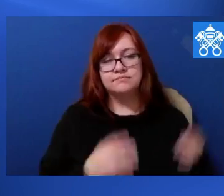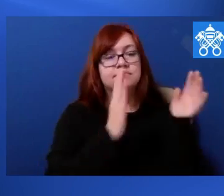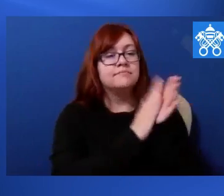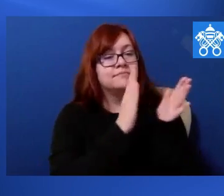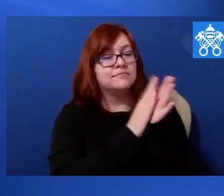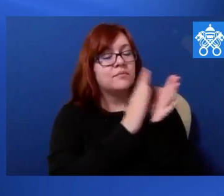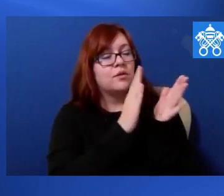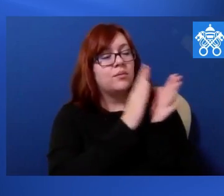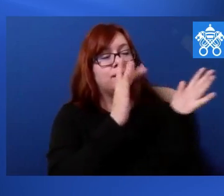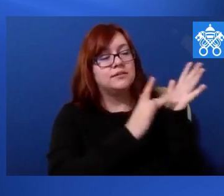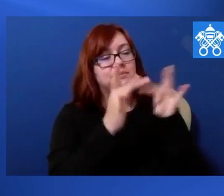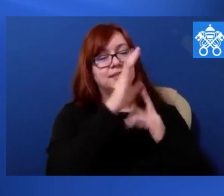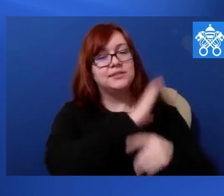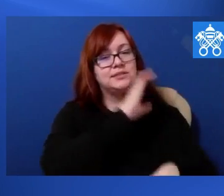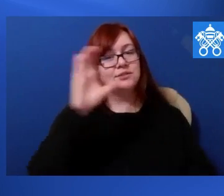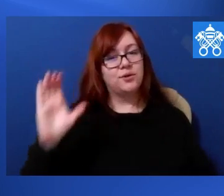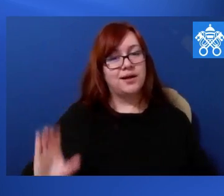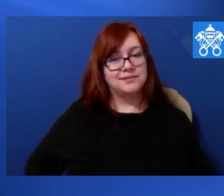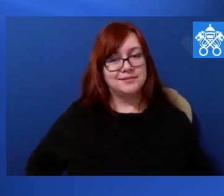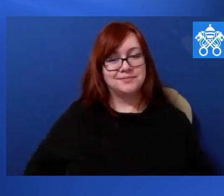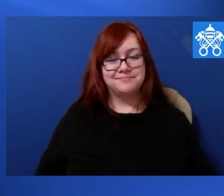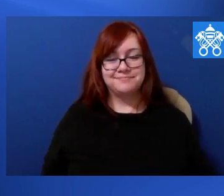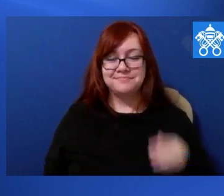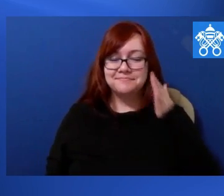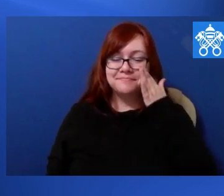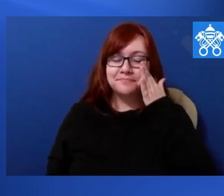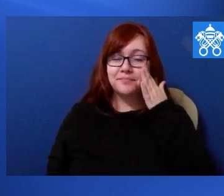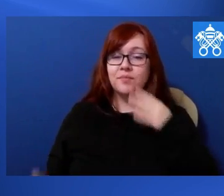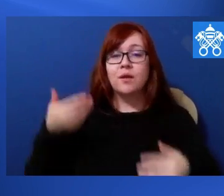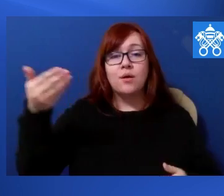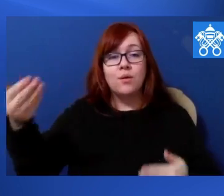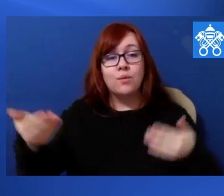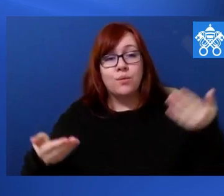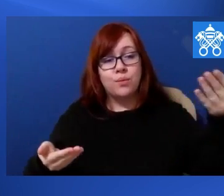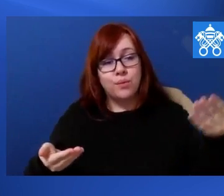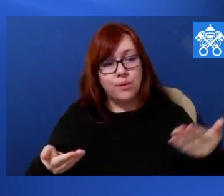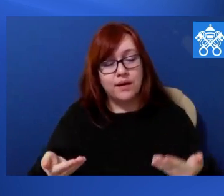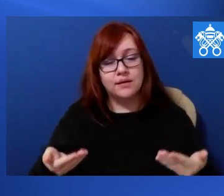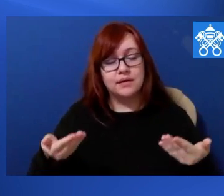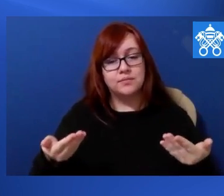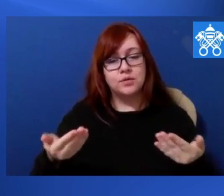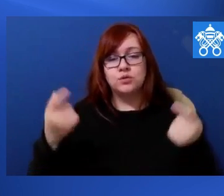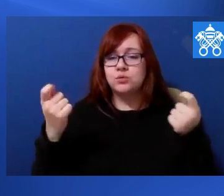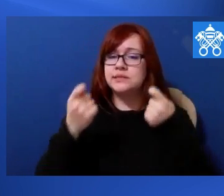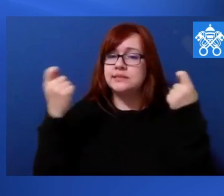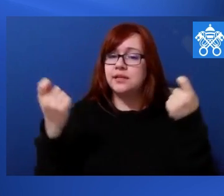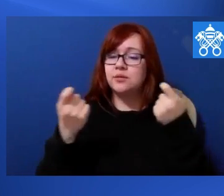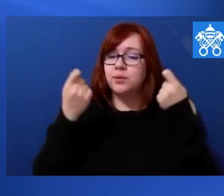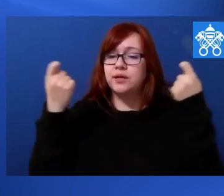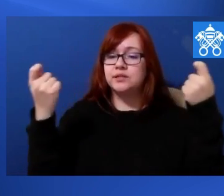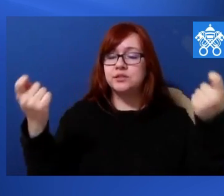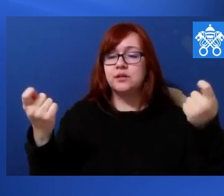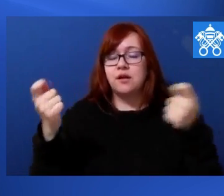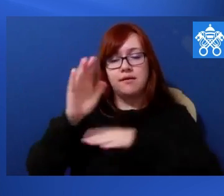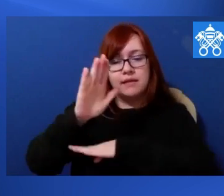Laudetur Jesus Christus. Praised be Jesus Christ. And welcome this evening to the celebration